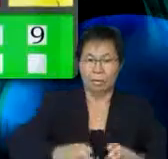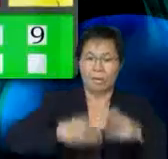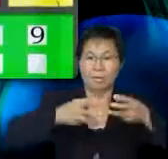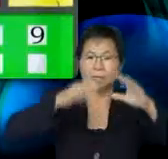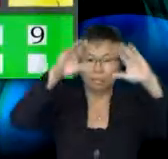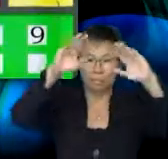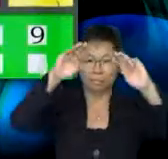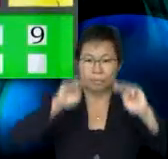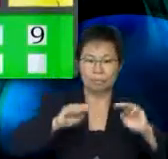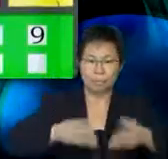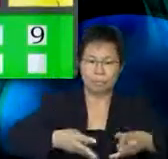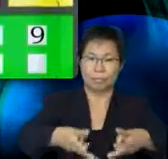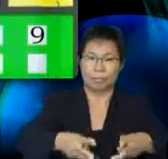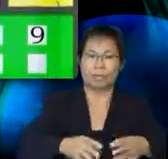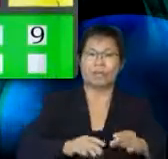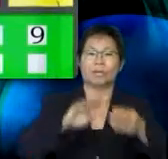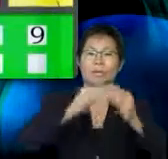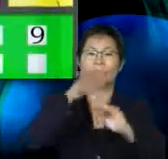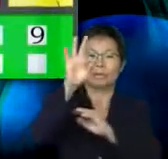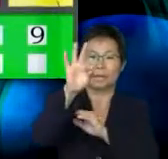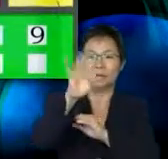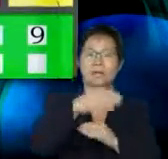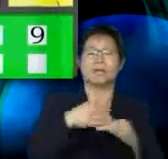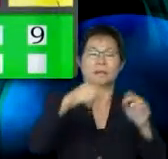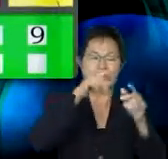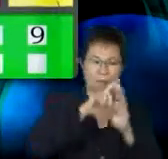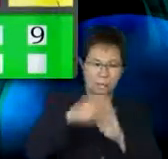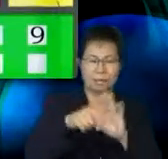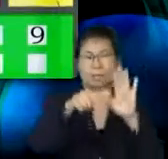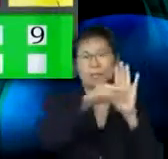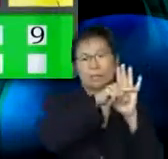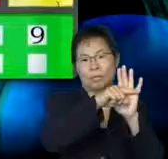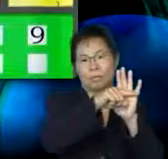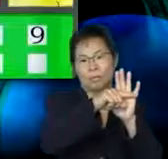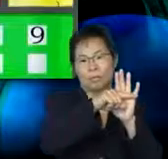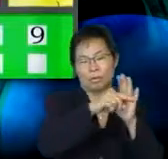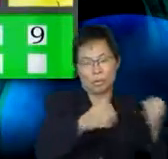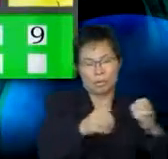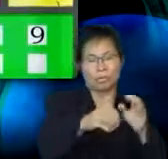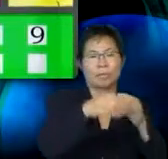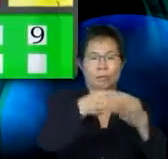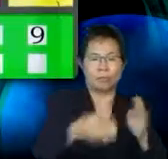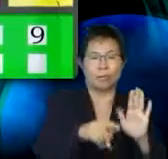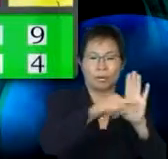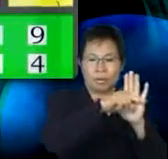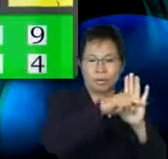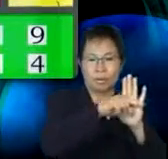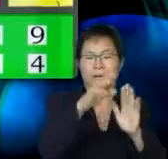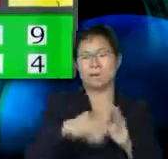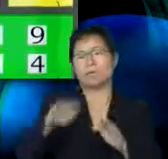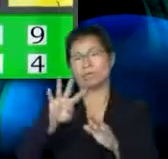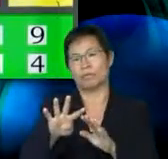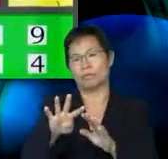at the top of the ones column. Then, place the operation block here.